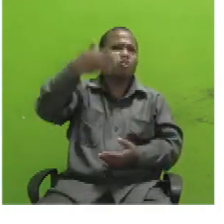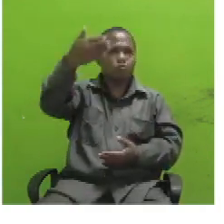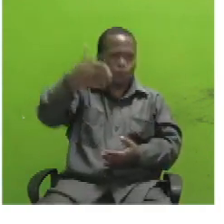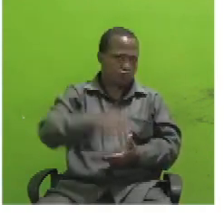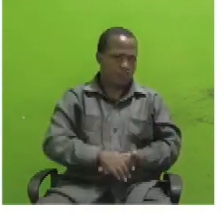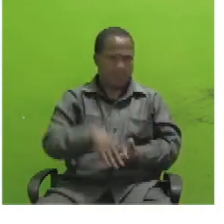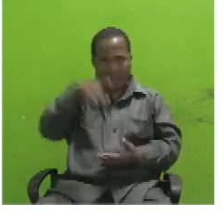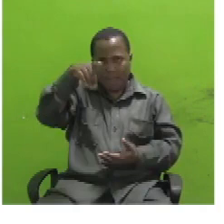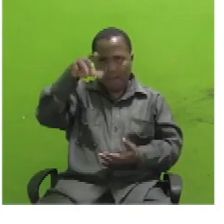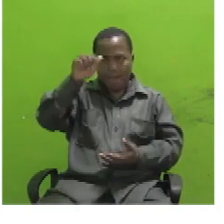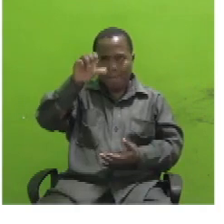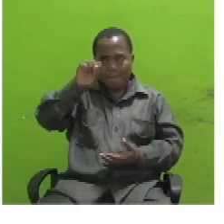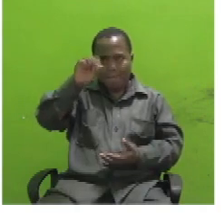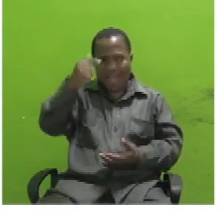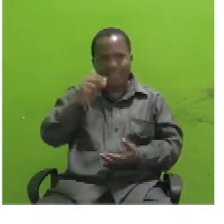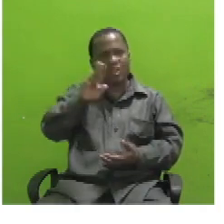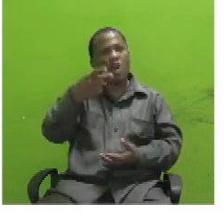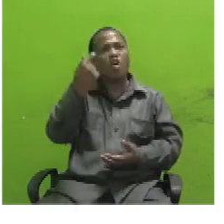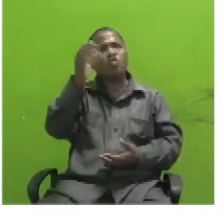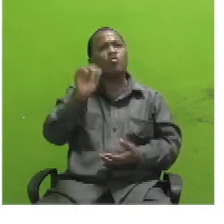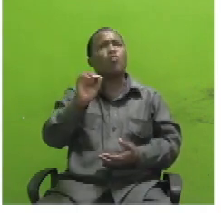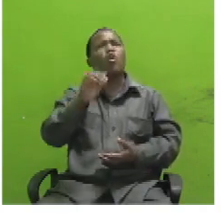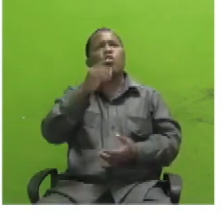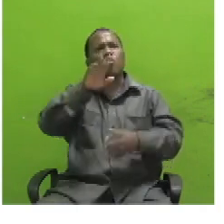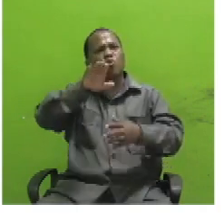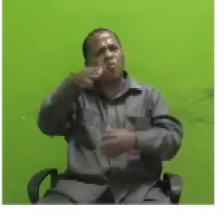or to. You see, what